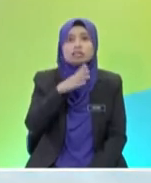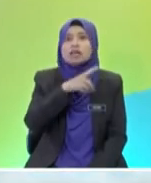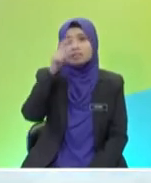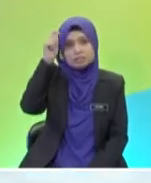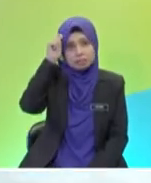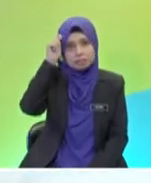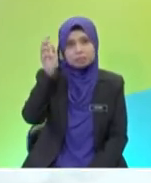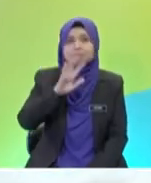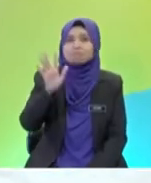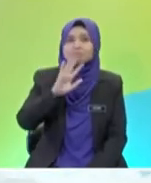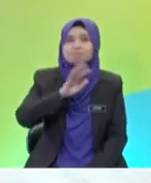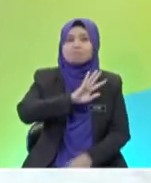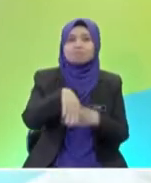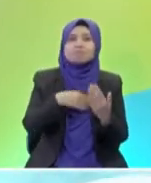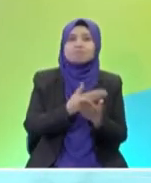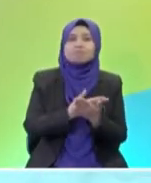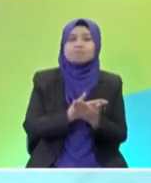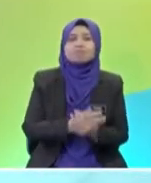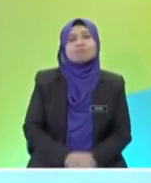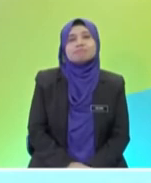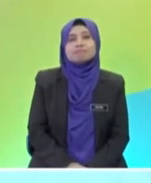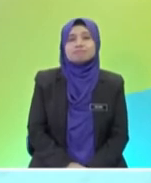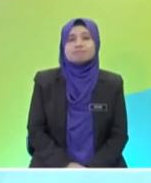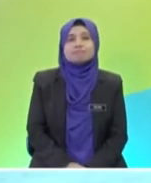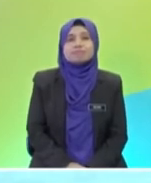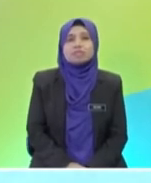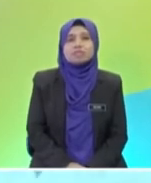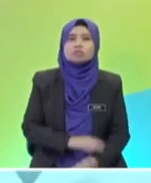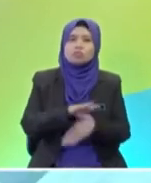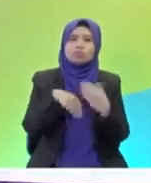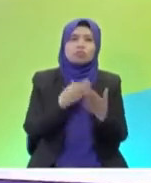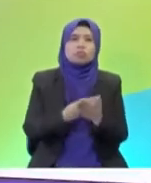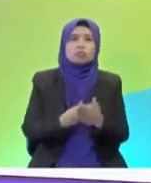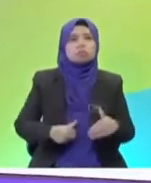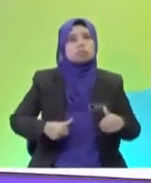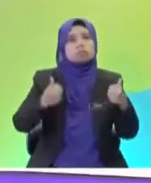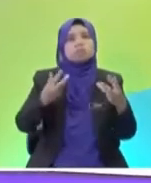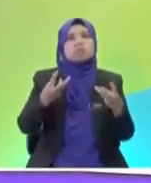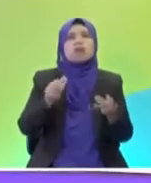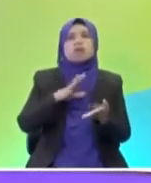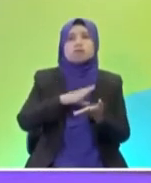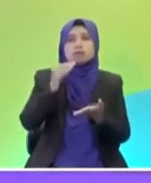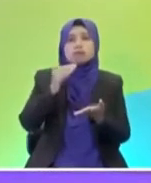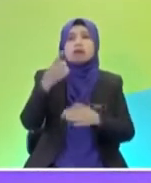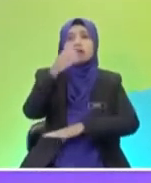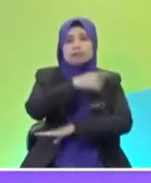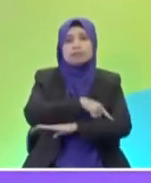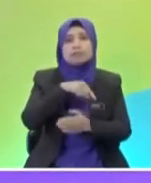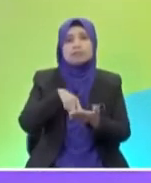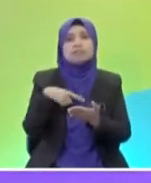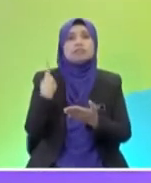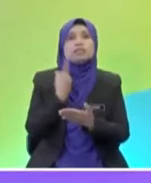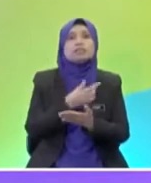Tamil. Hi, give me a wave. That's right, everyone is excited for today's lesson. And today, we are learning